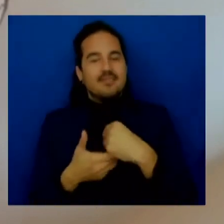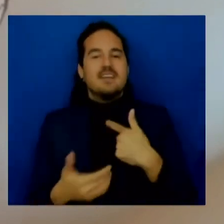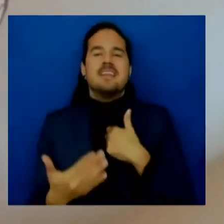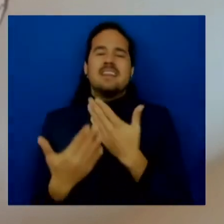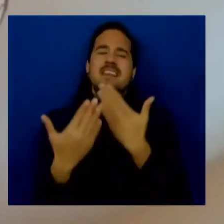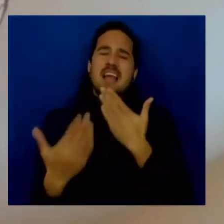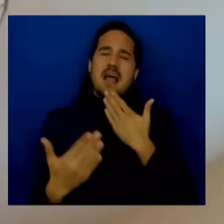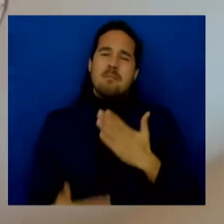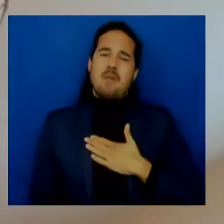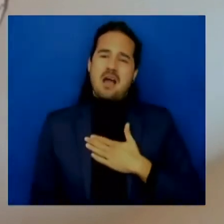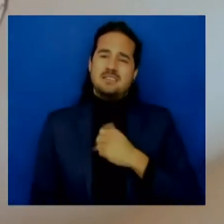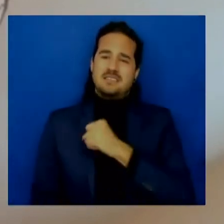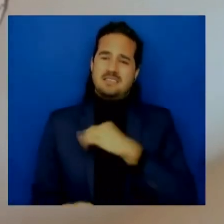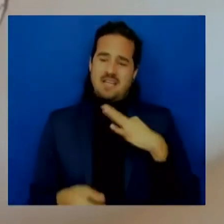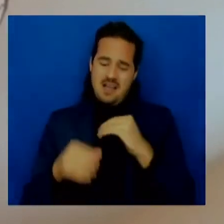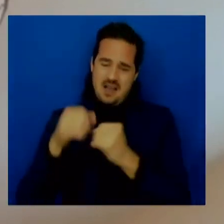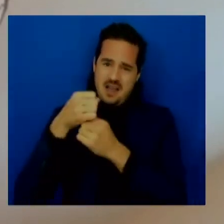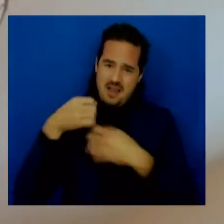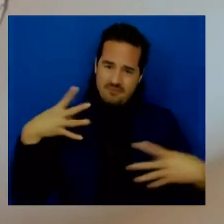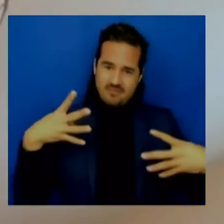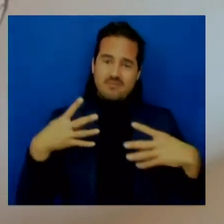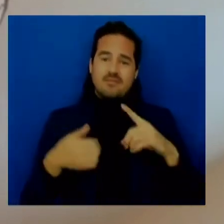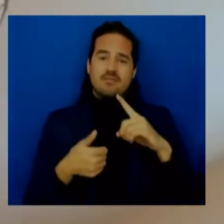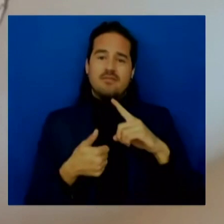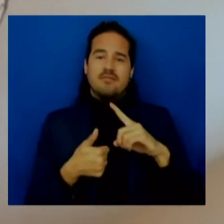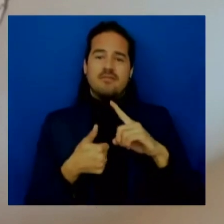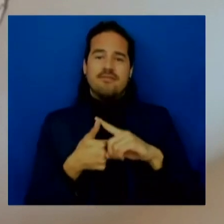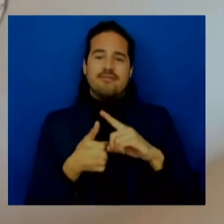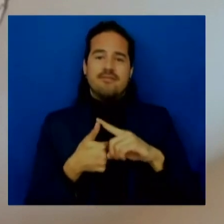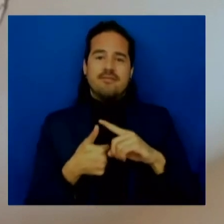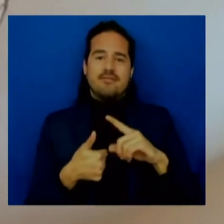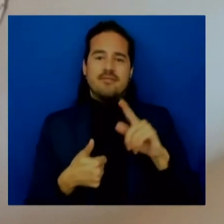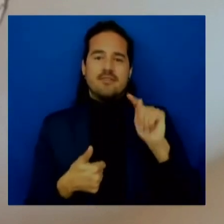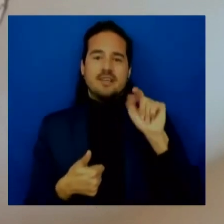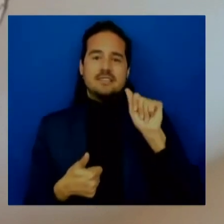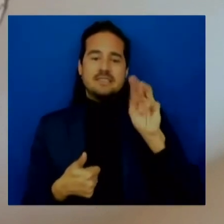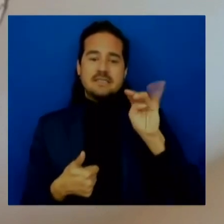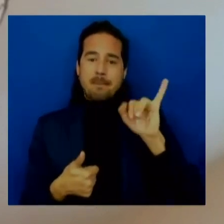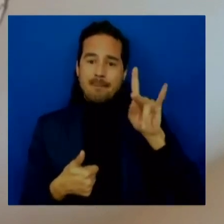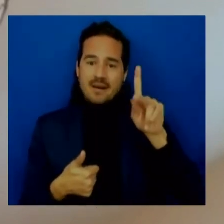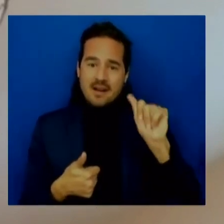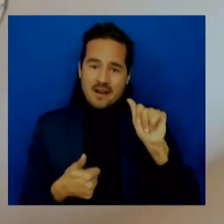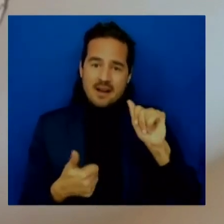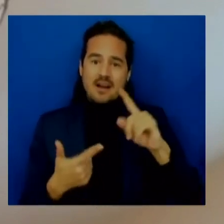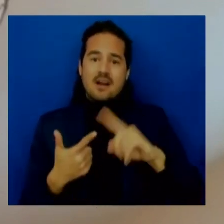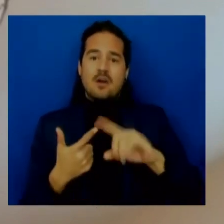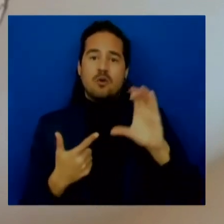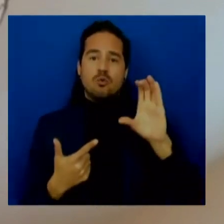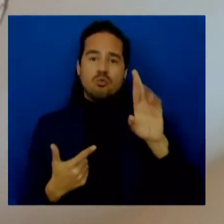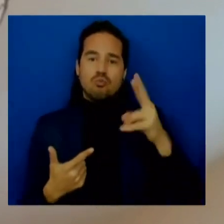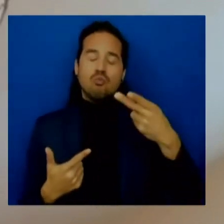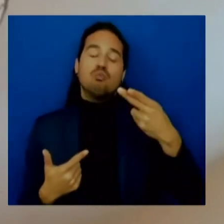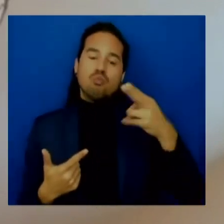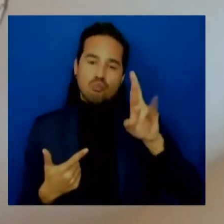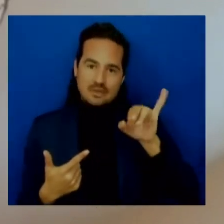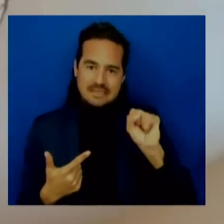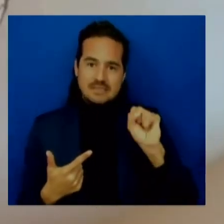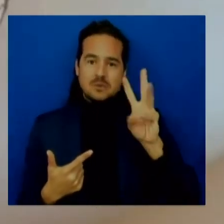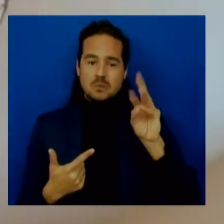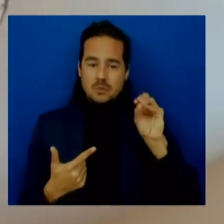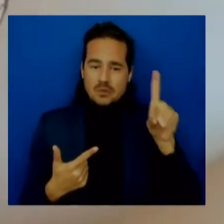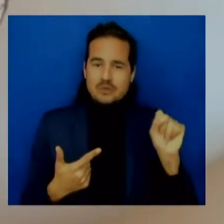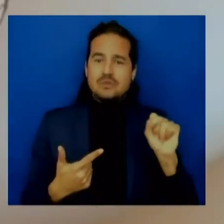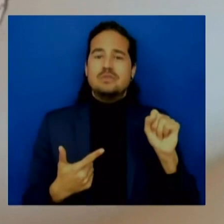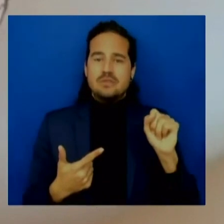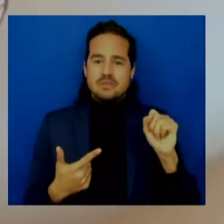the staff team that worked with the governor's staff and with our speaker's staff to make this happen. They worked around the clock this last